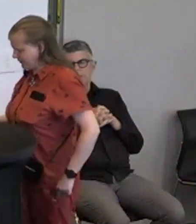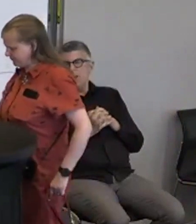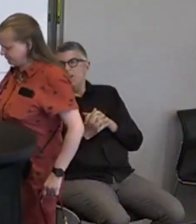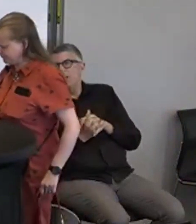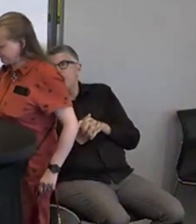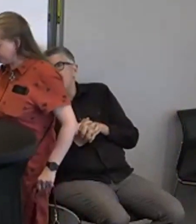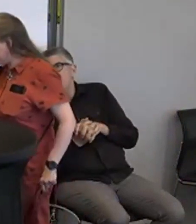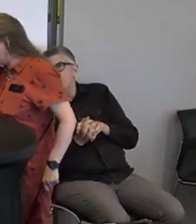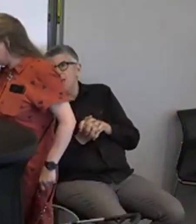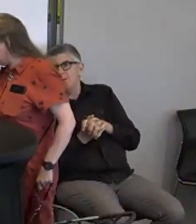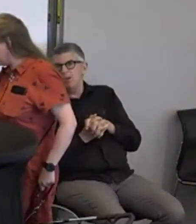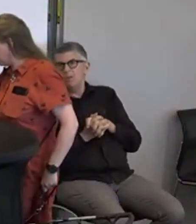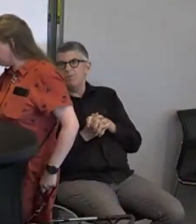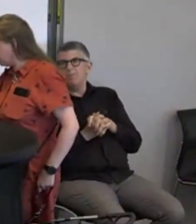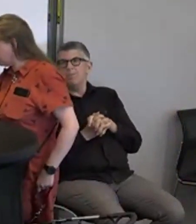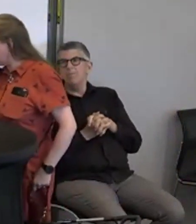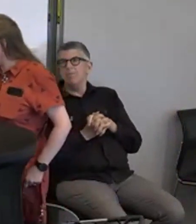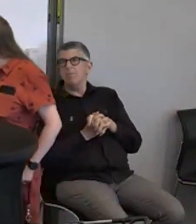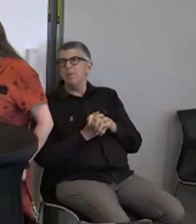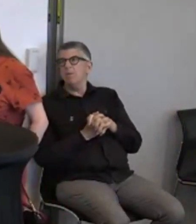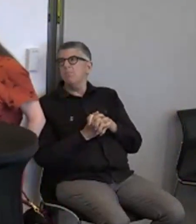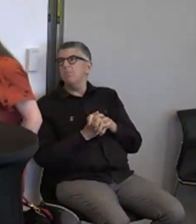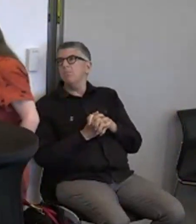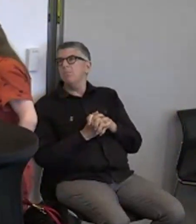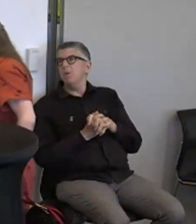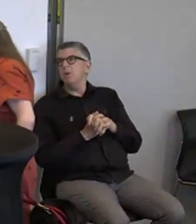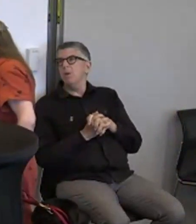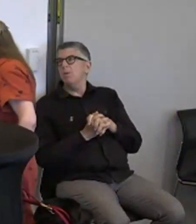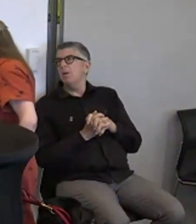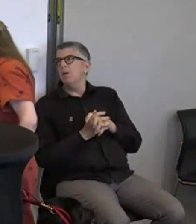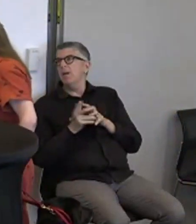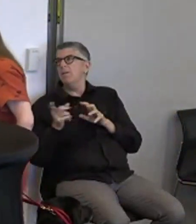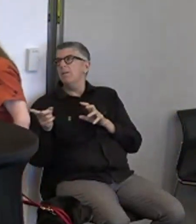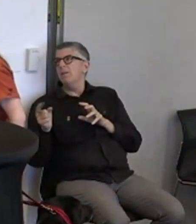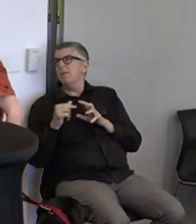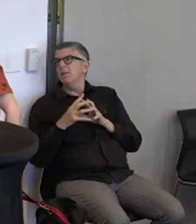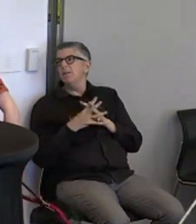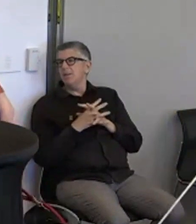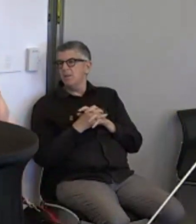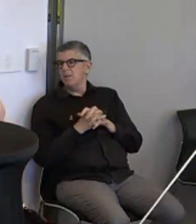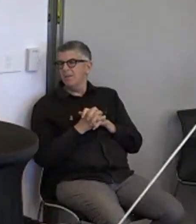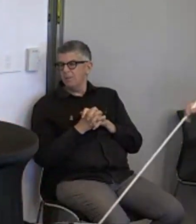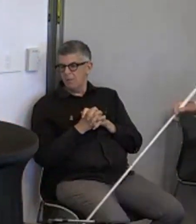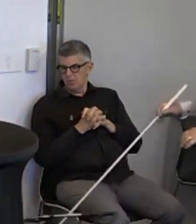techie TVIs. So let's invite the